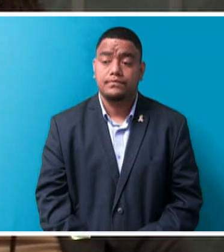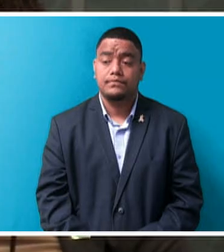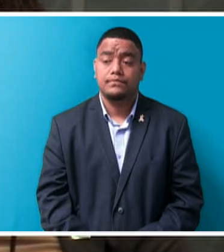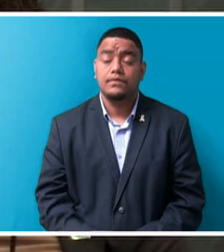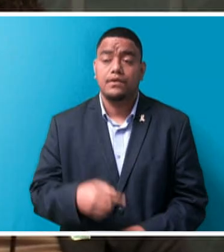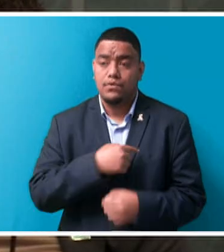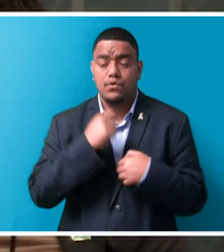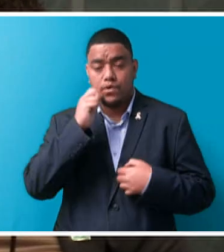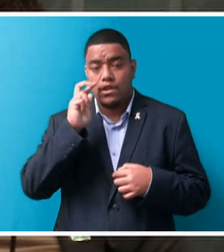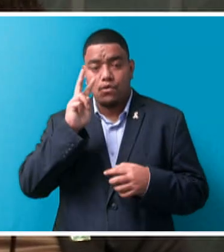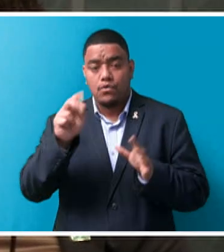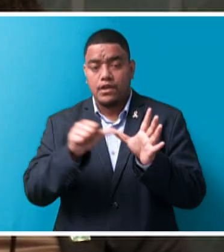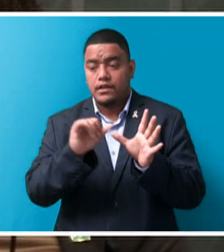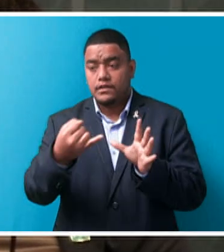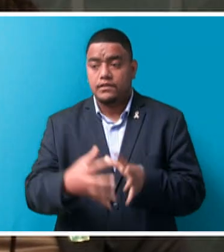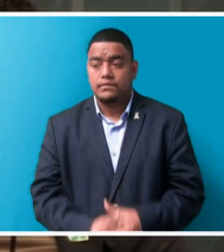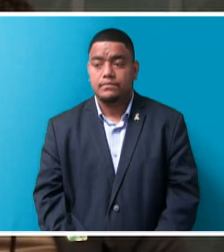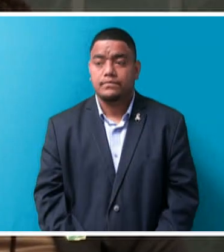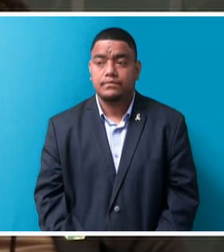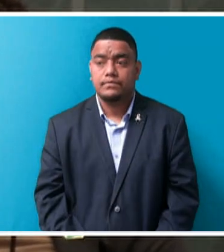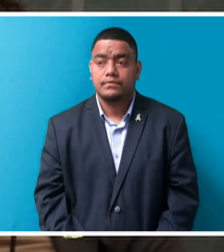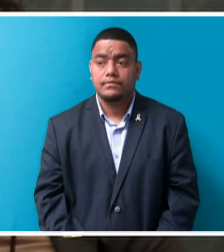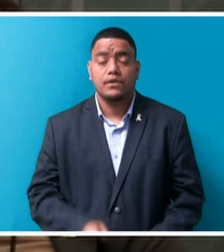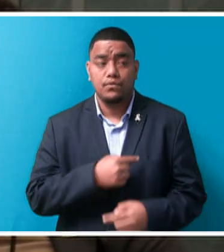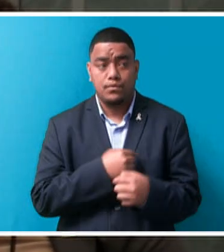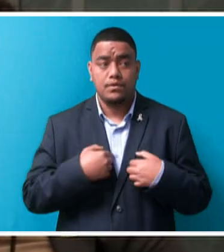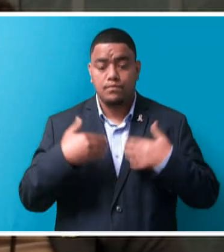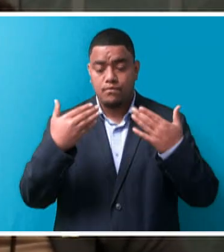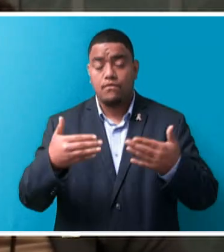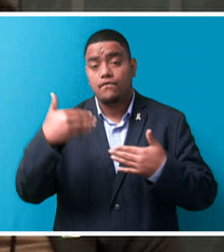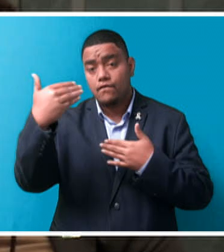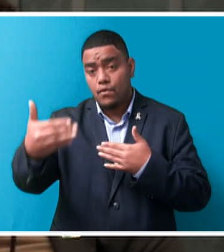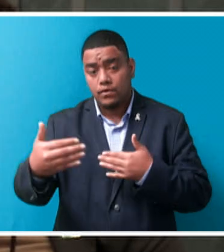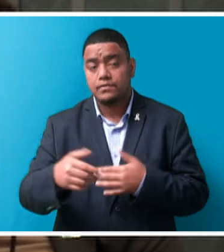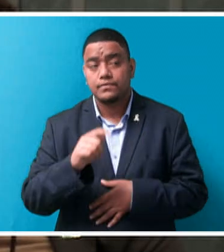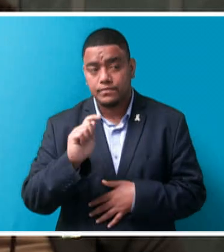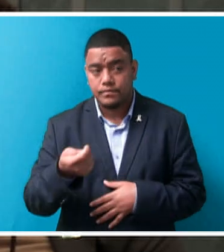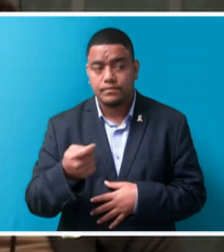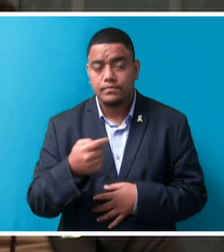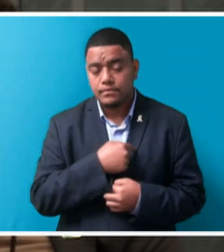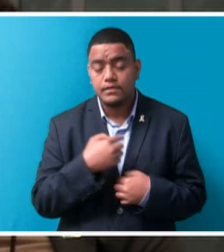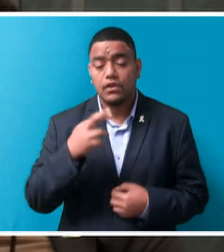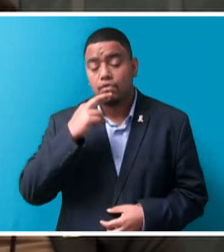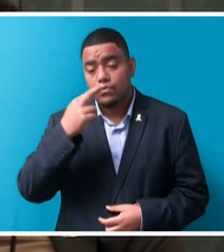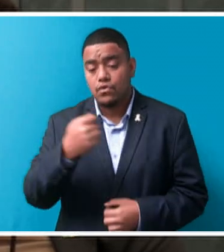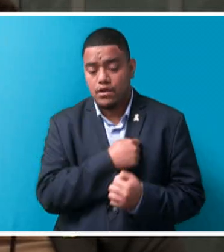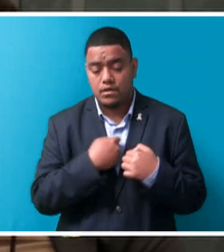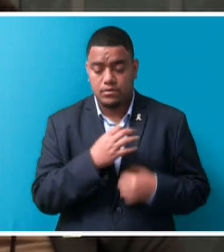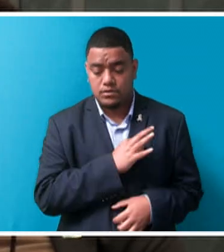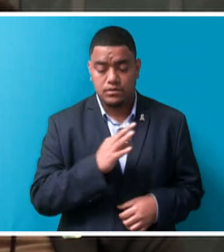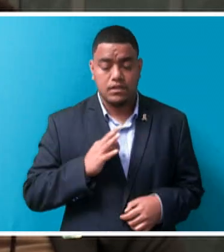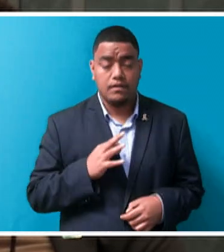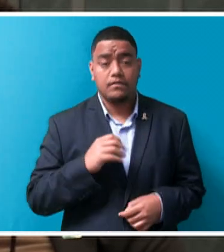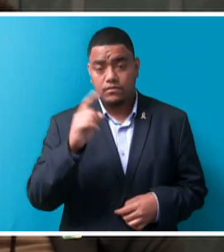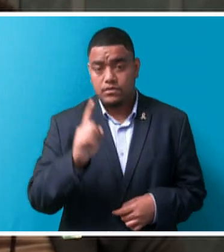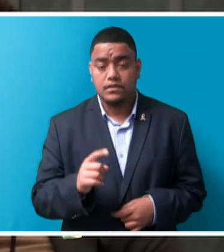look into. But in moving forward, and as I've told our staff, look, you have a story to